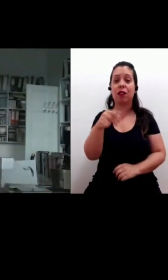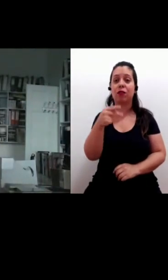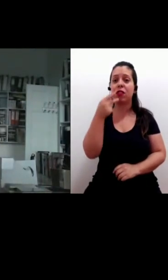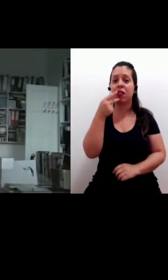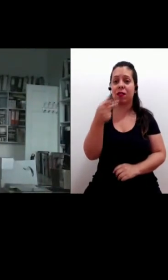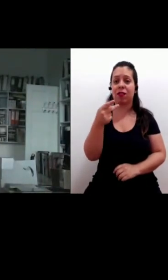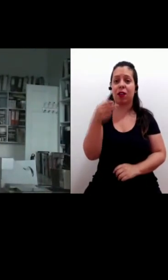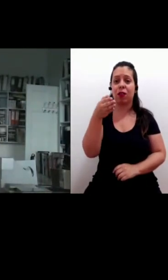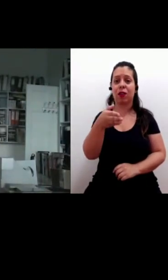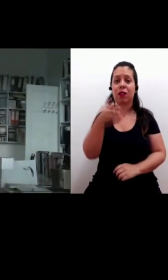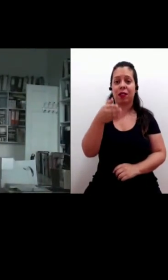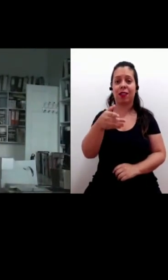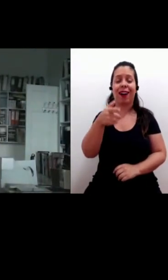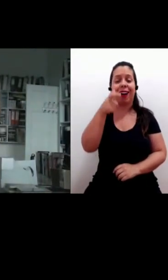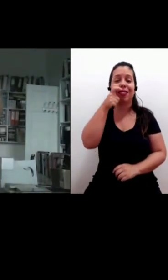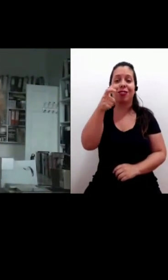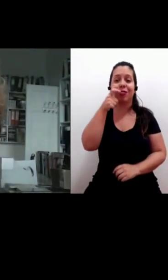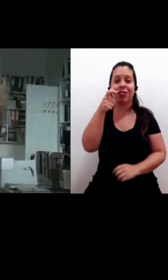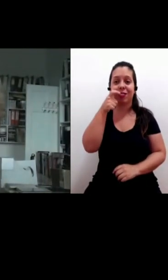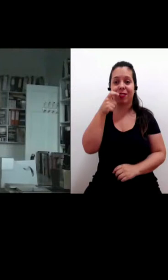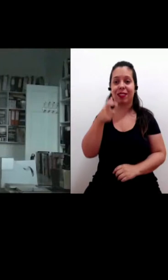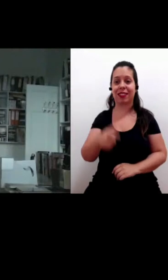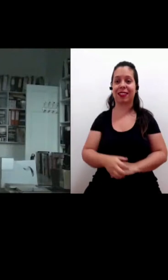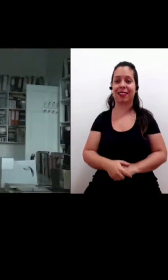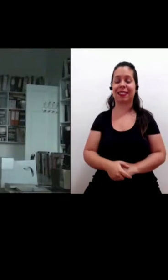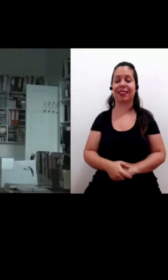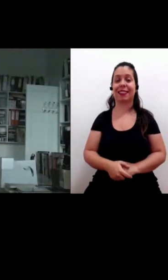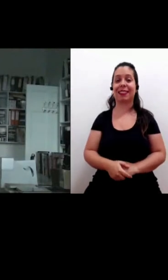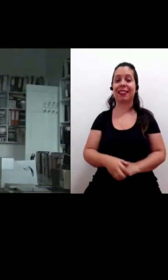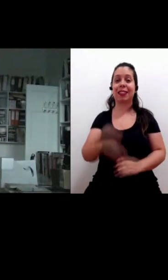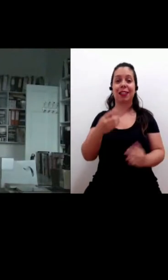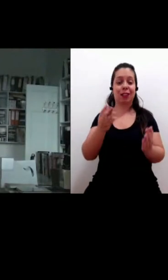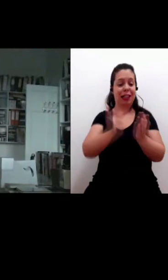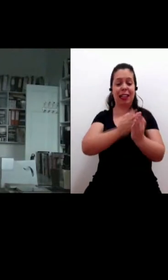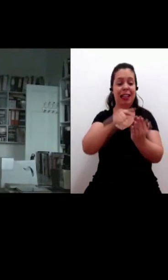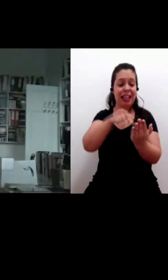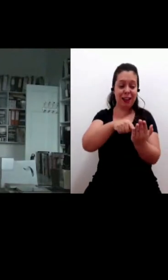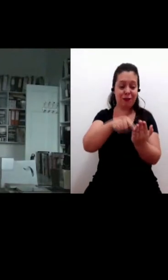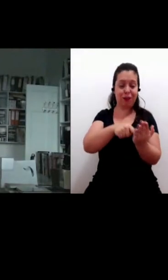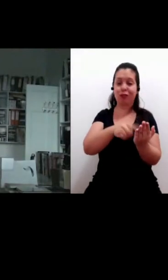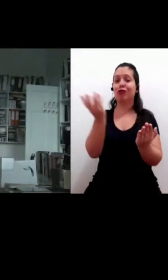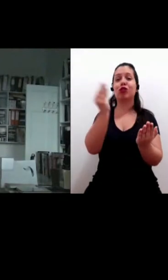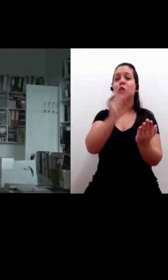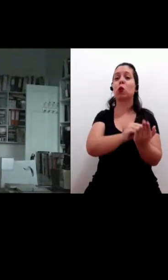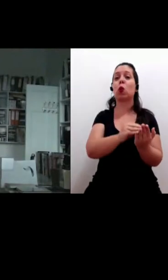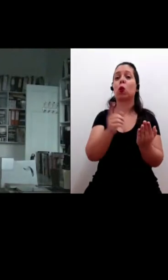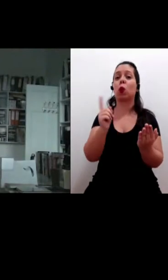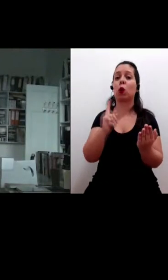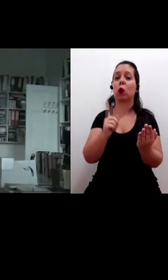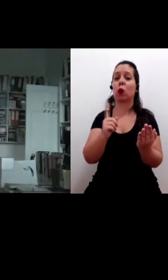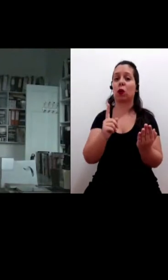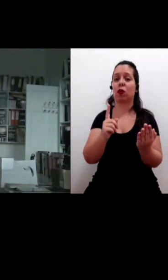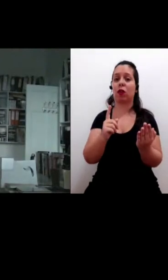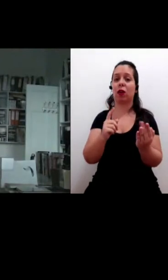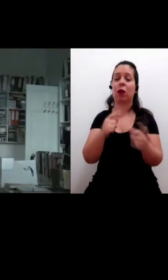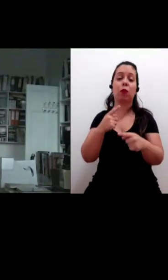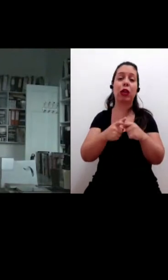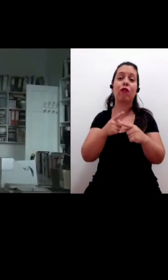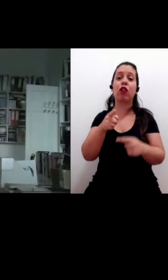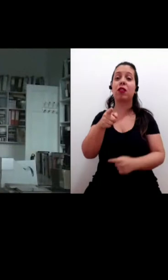in your time, it wouldn't be in the book because you're not trying to tell the story of